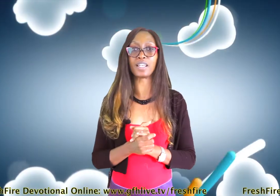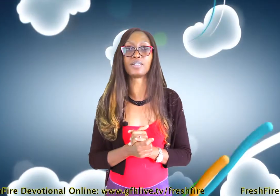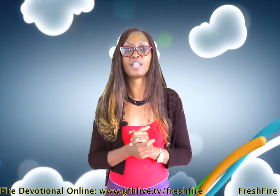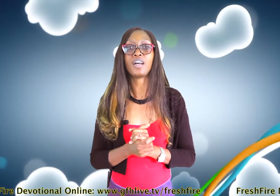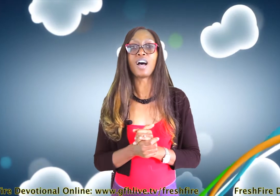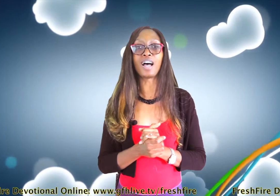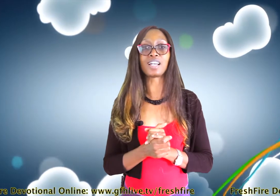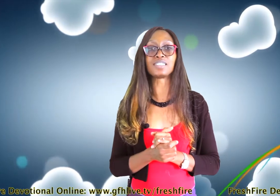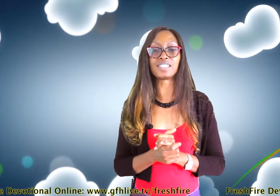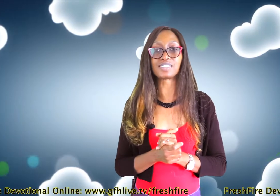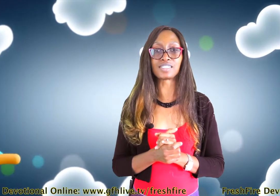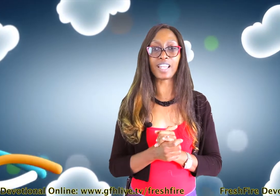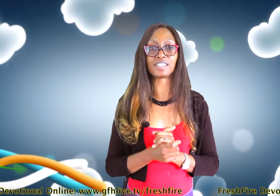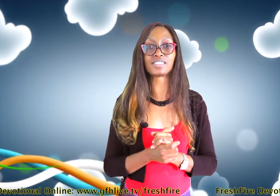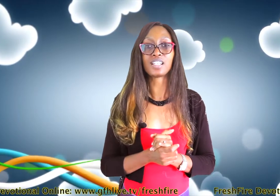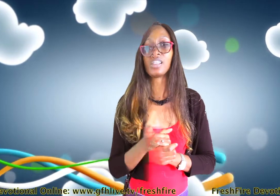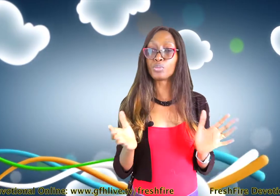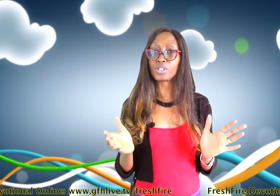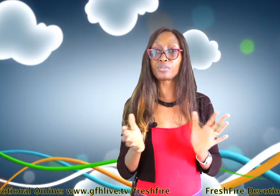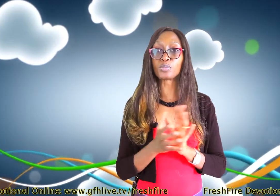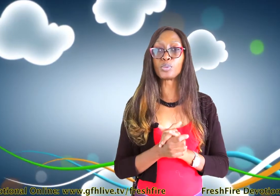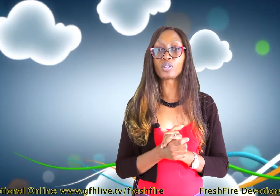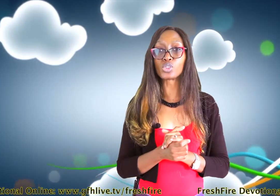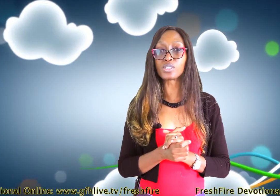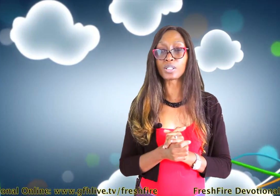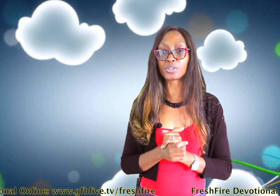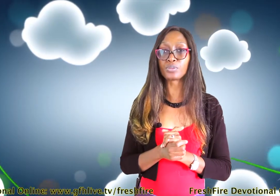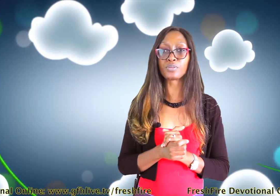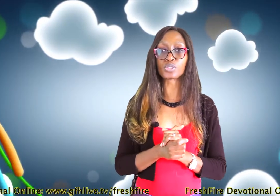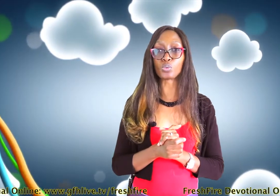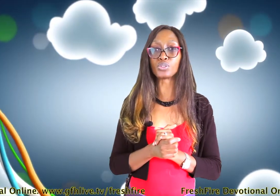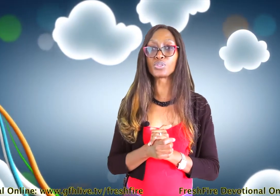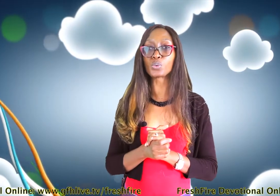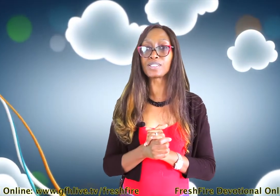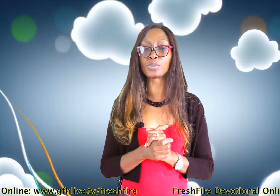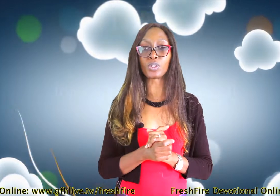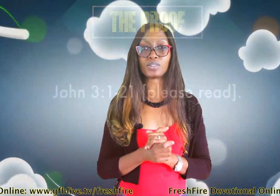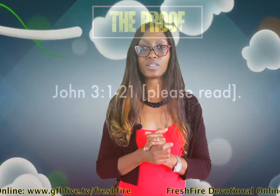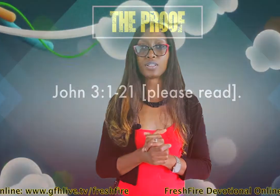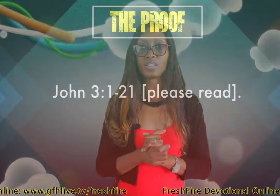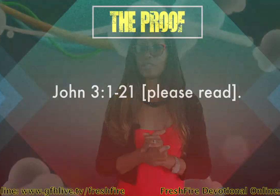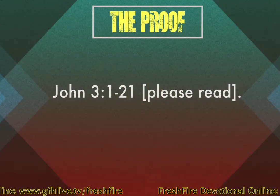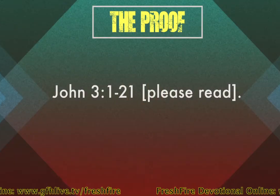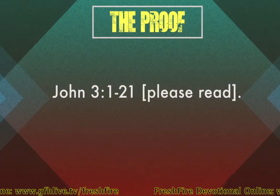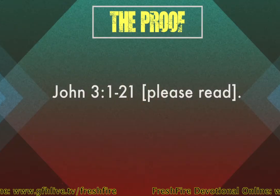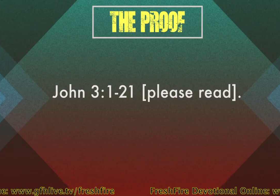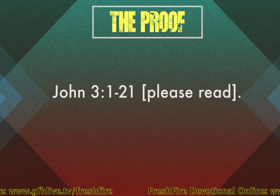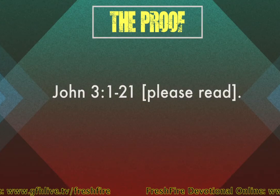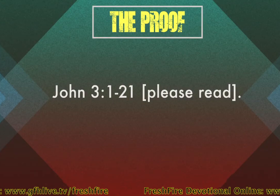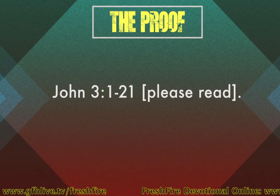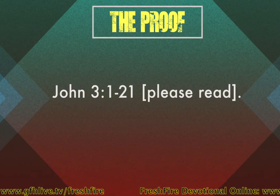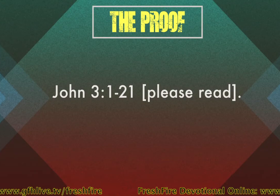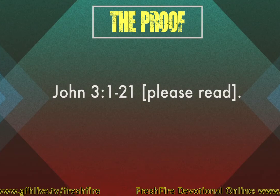for today. And it says, we'll be reading from the book of John chapter 3 verse 1 to 21. Very